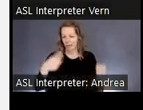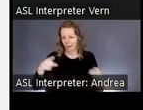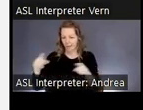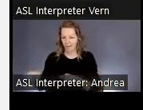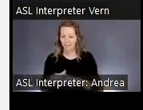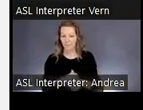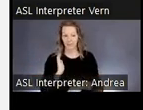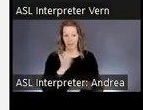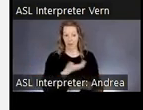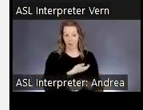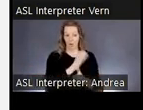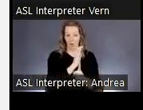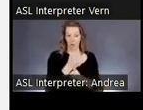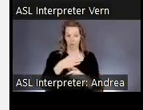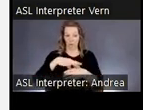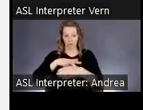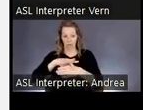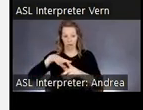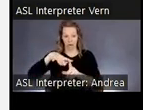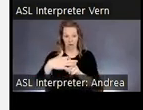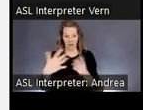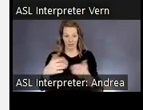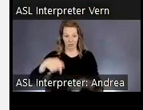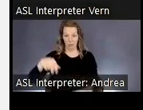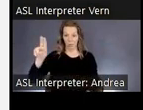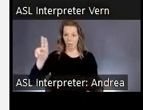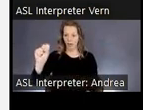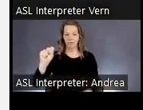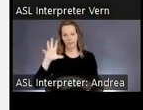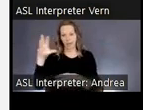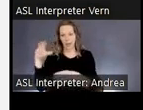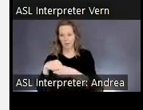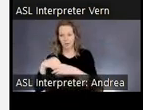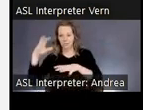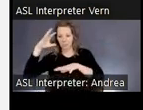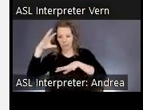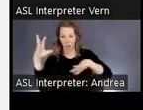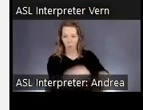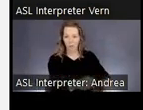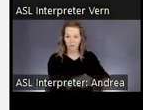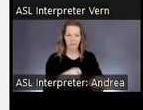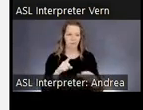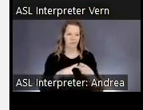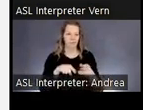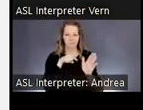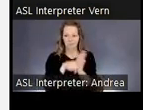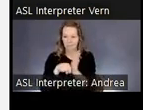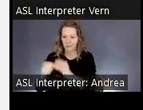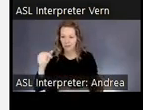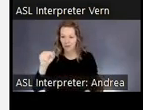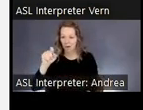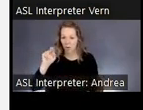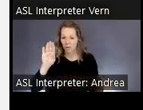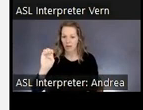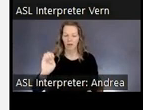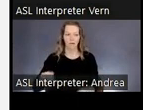our cultural context here in the United States includes colonialism, the genocide, the oppression, the destruction of